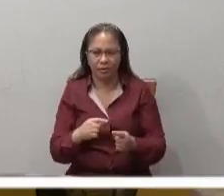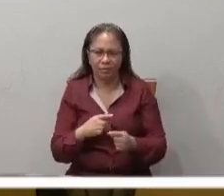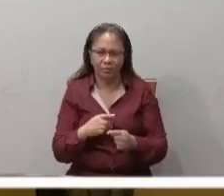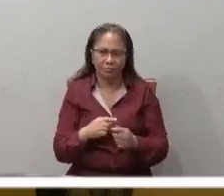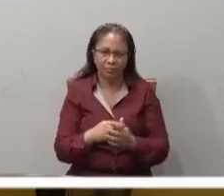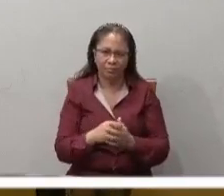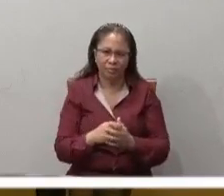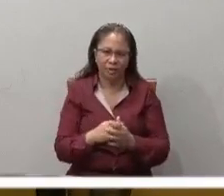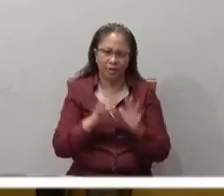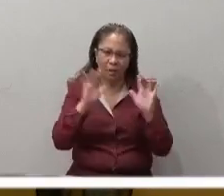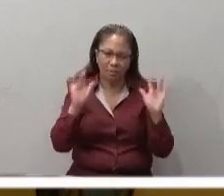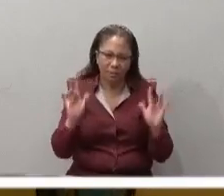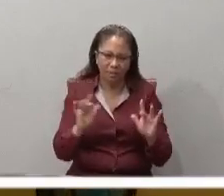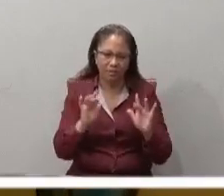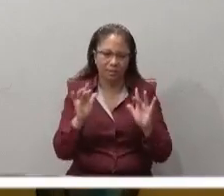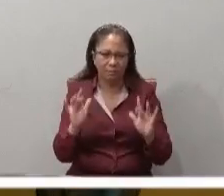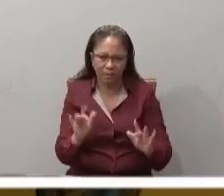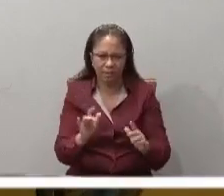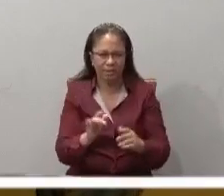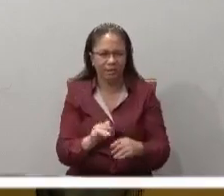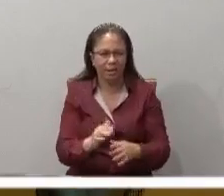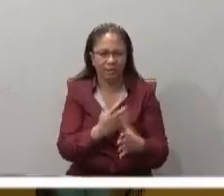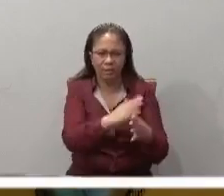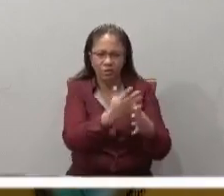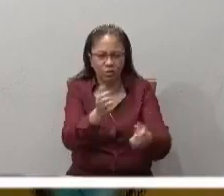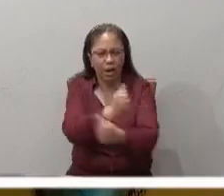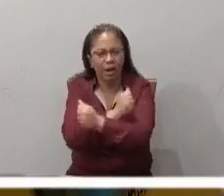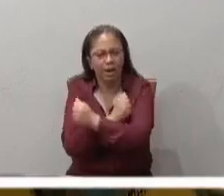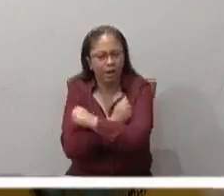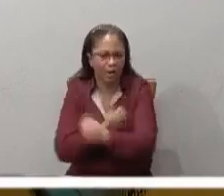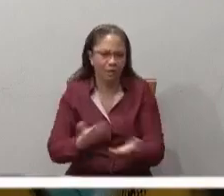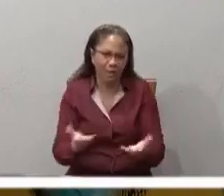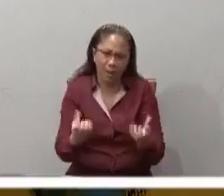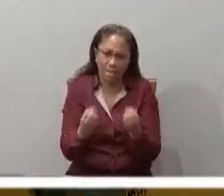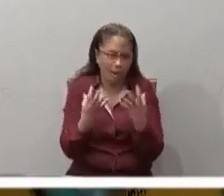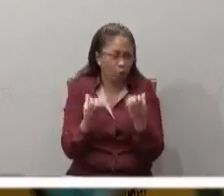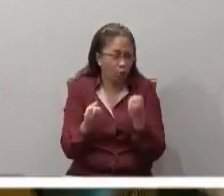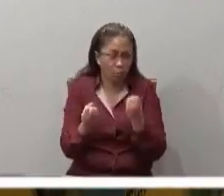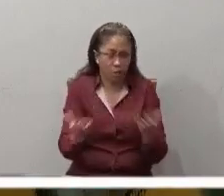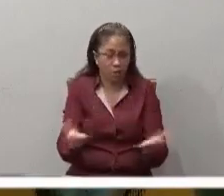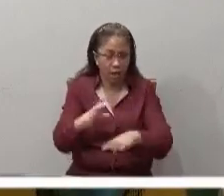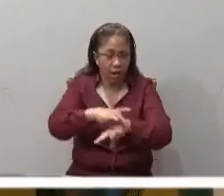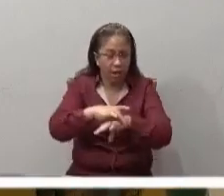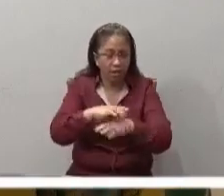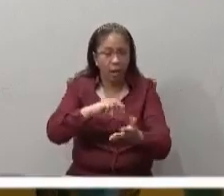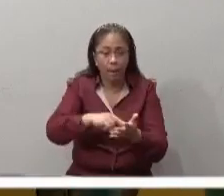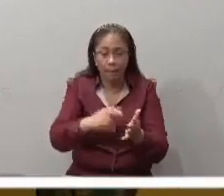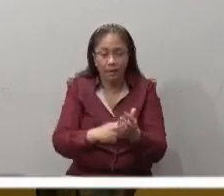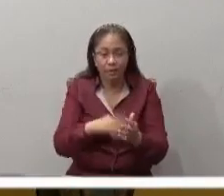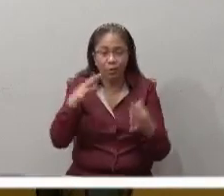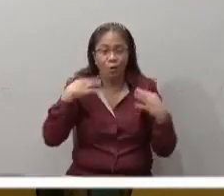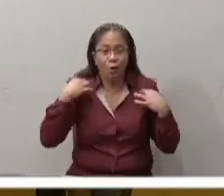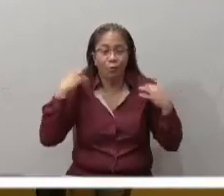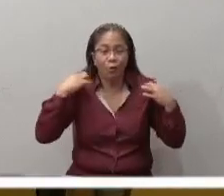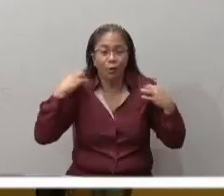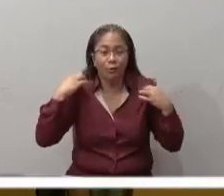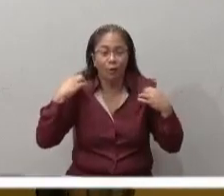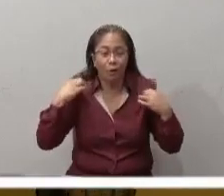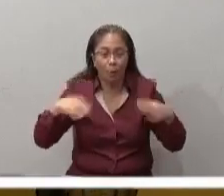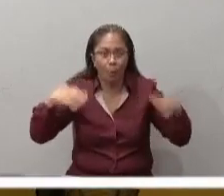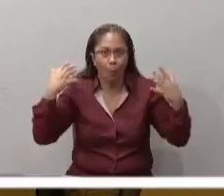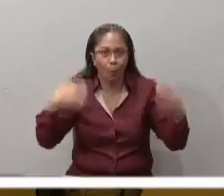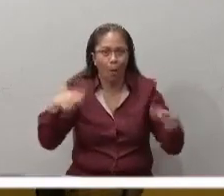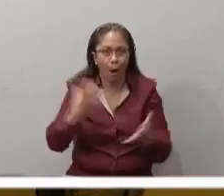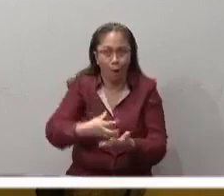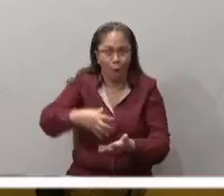of the marginalized, and you spend love generously here on earth, your garment is rich. And your appearance